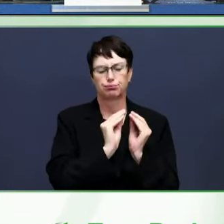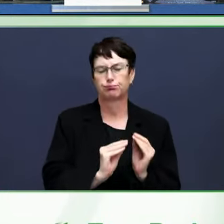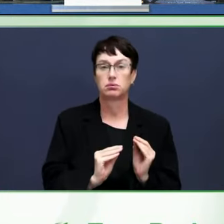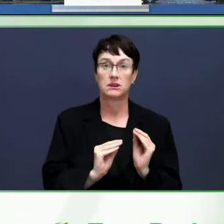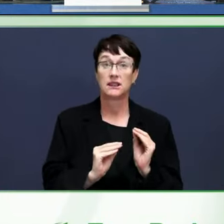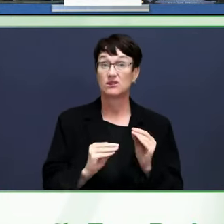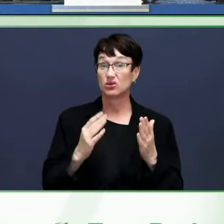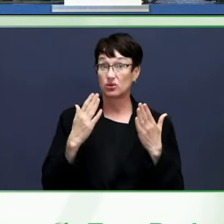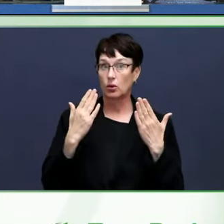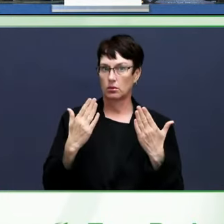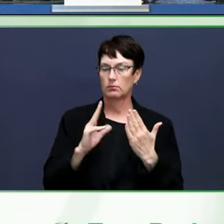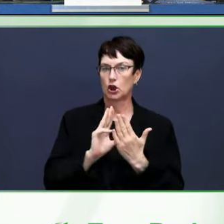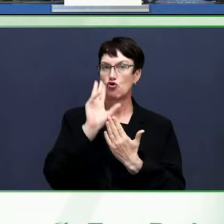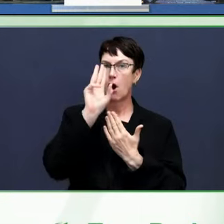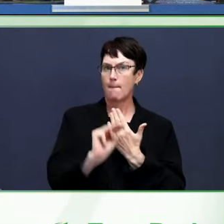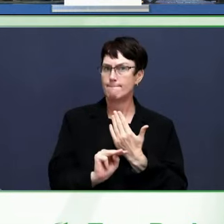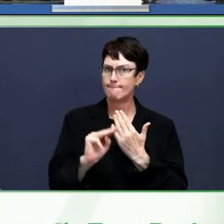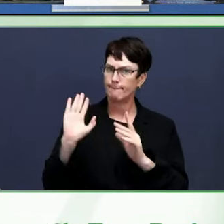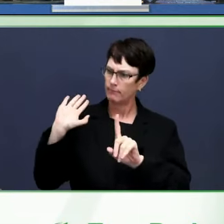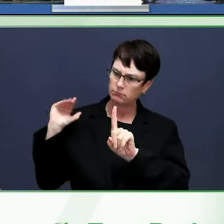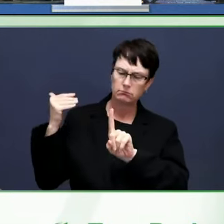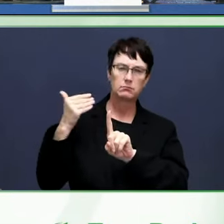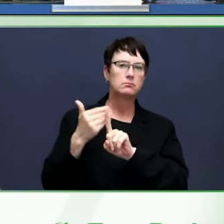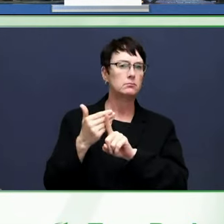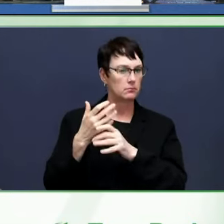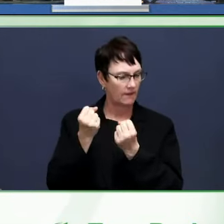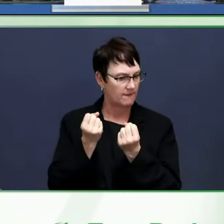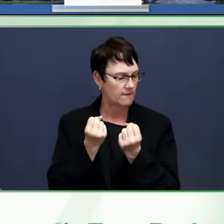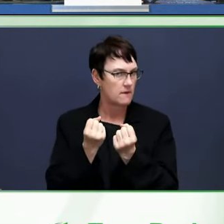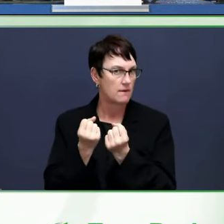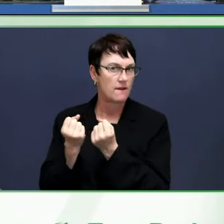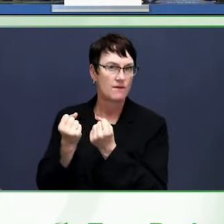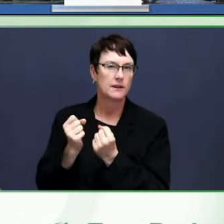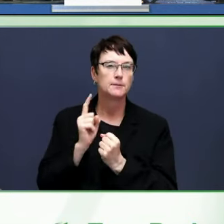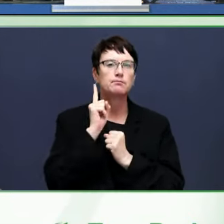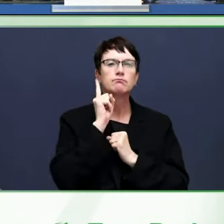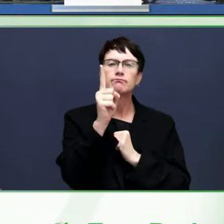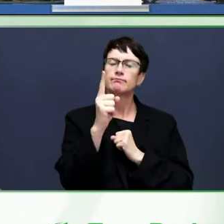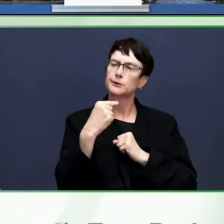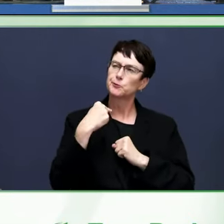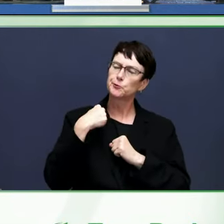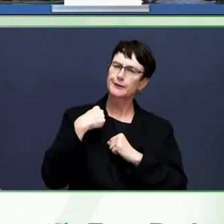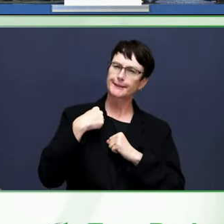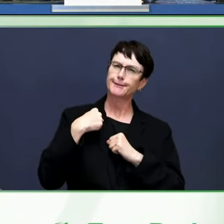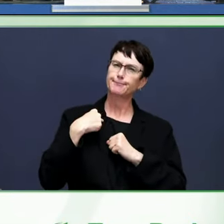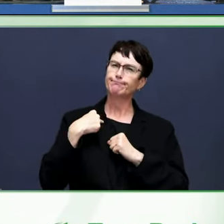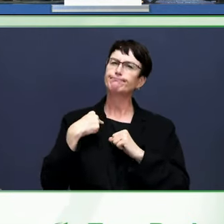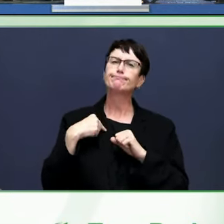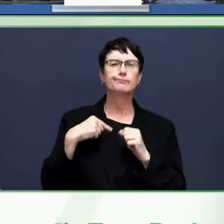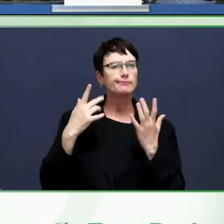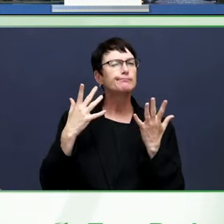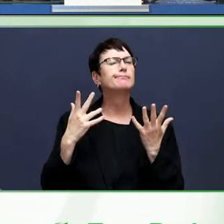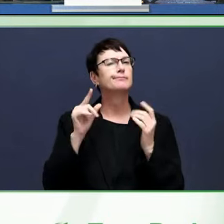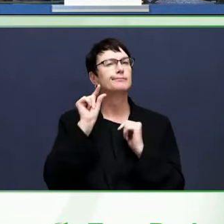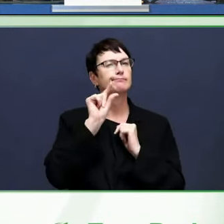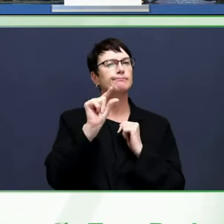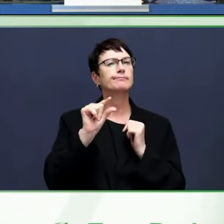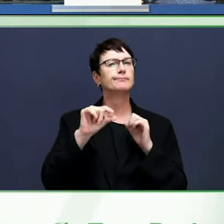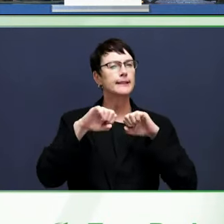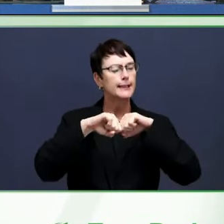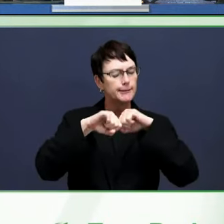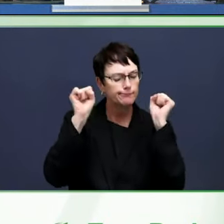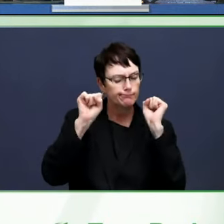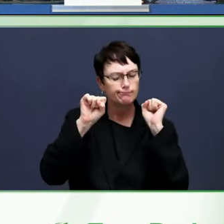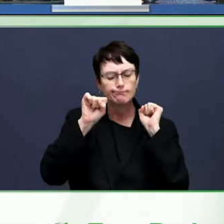But when we look into practice, there is much to be done. Because when we look at equity,